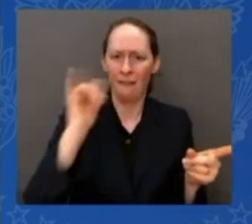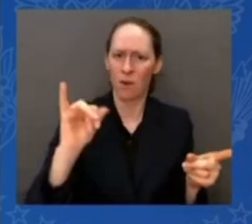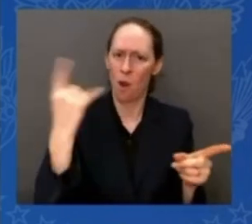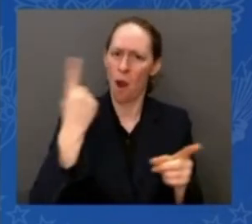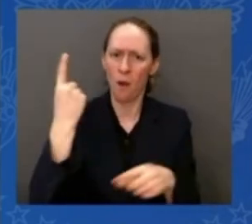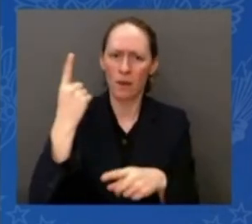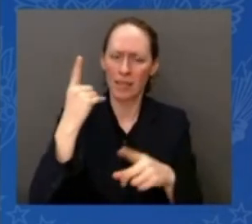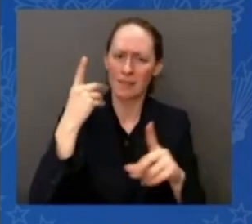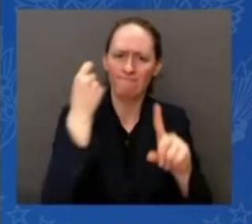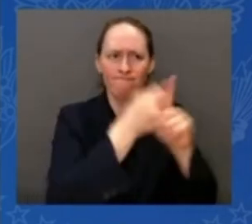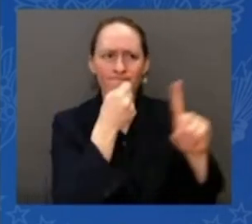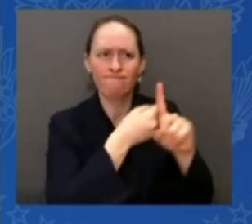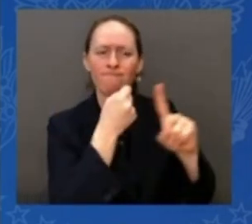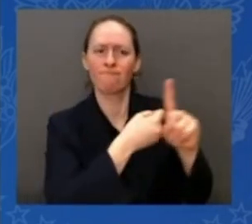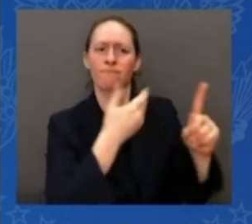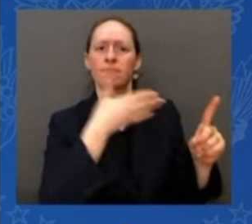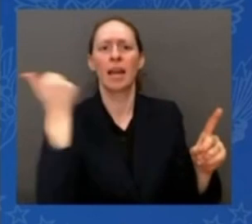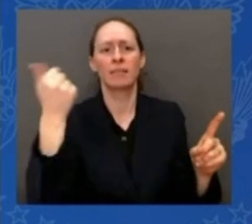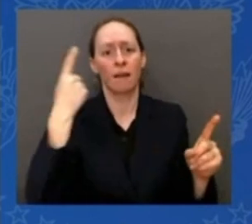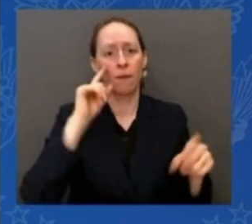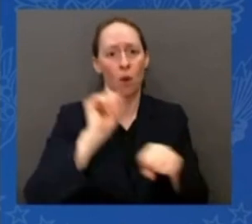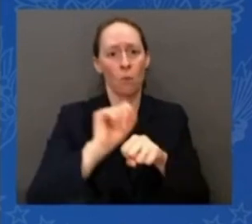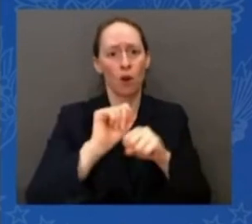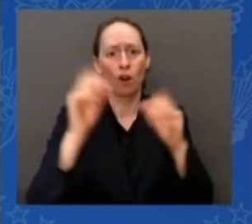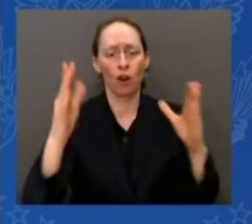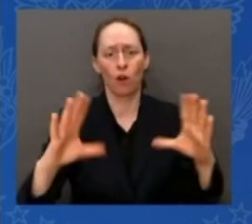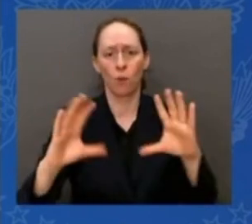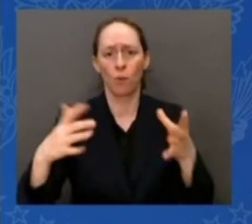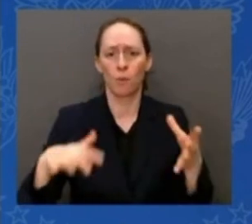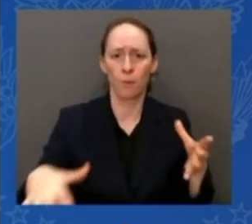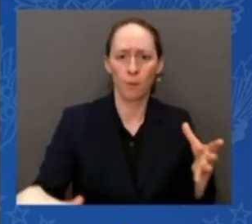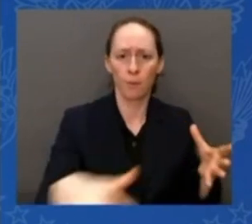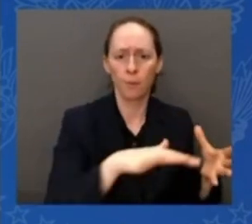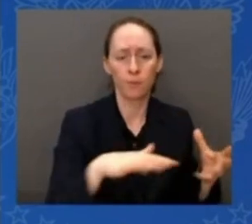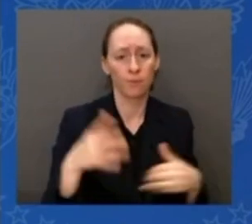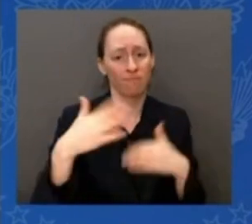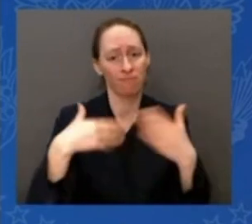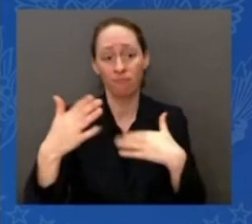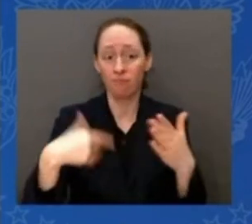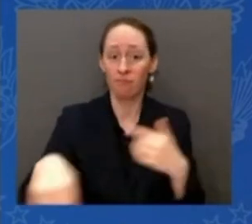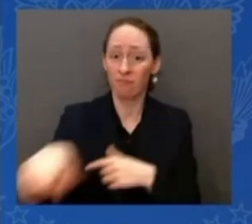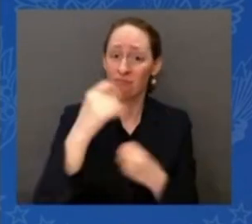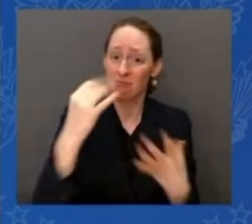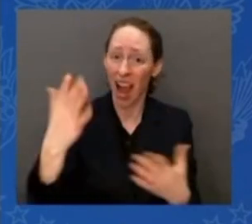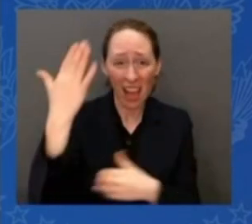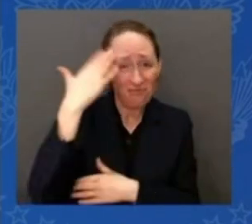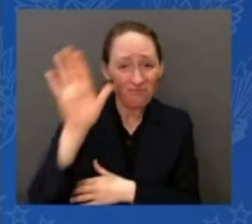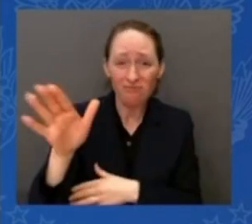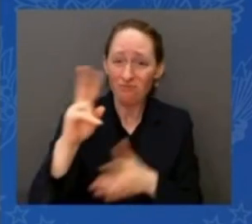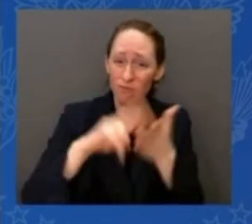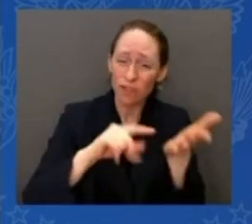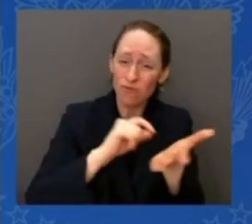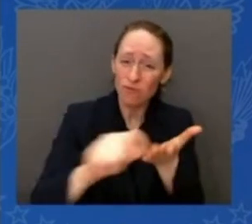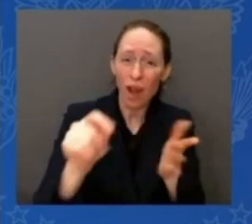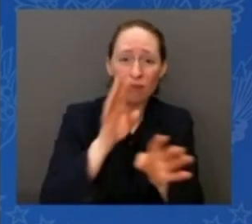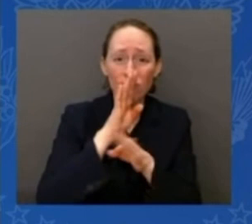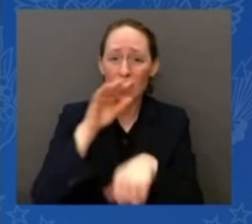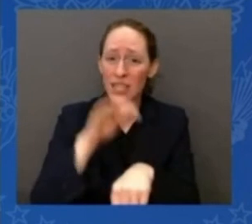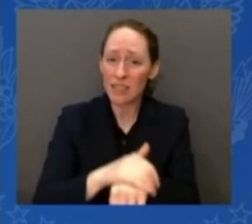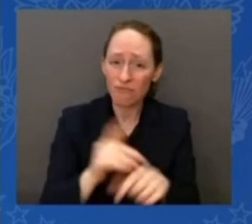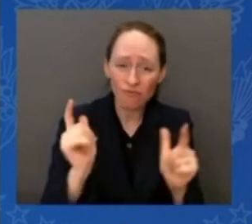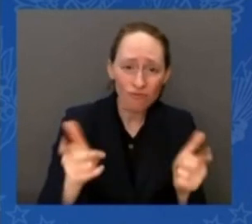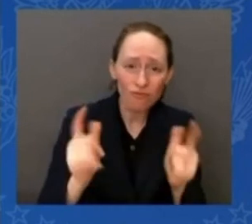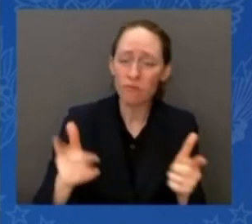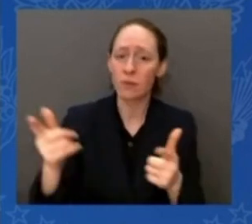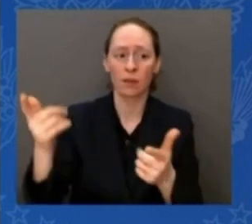worked long, long hours at low pay and were just looking for a little bit of dignity. That's a little bit of dignity for themselves and their families.